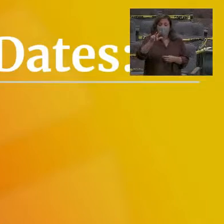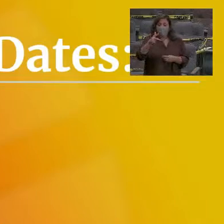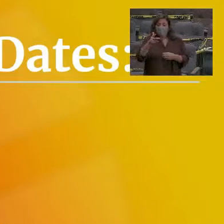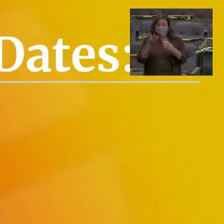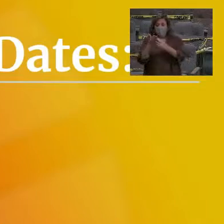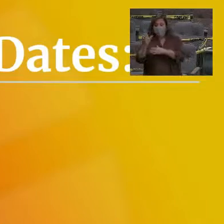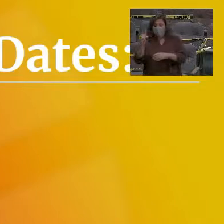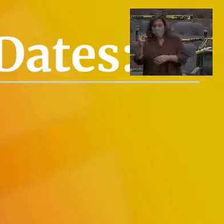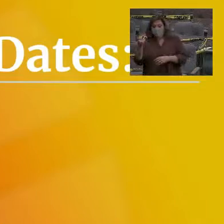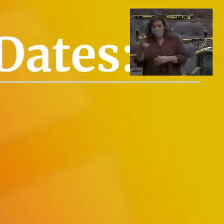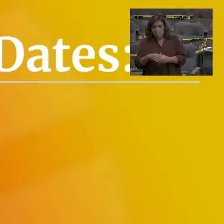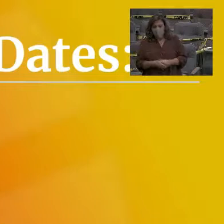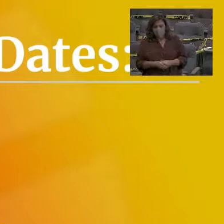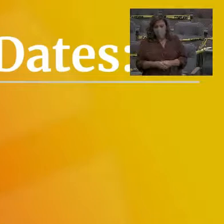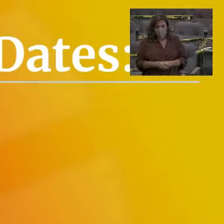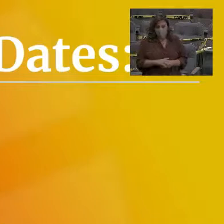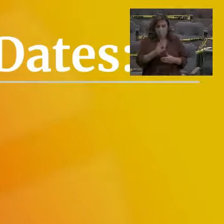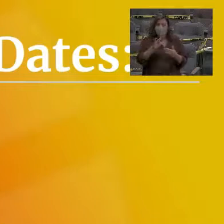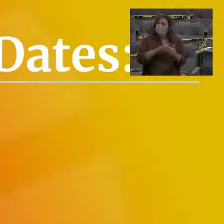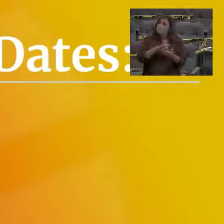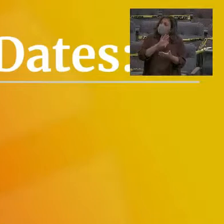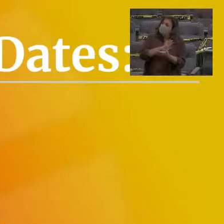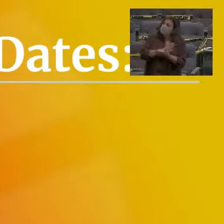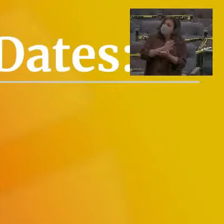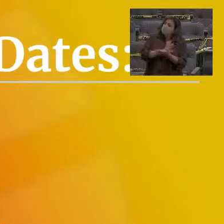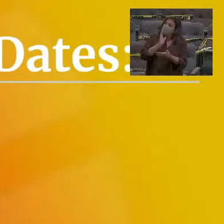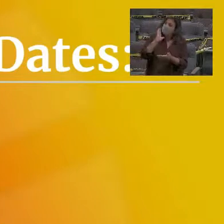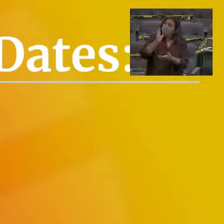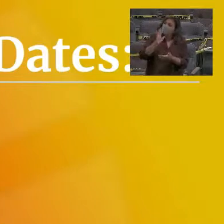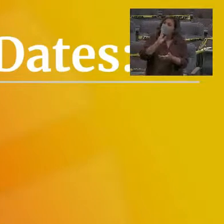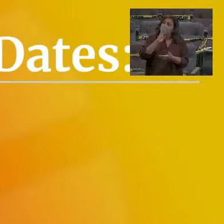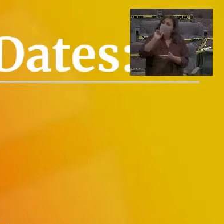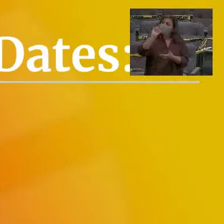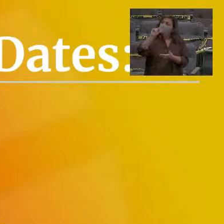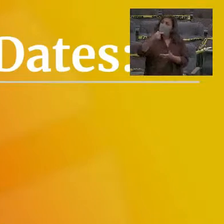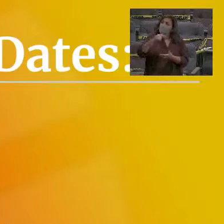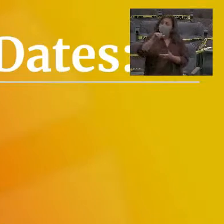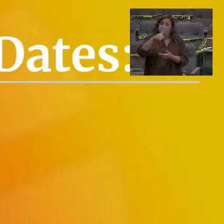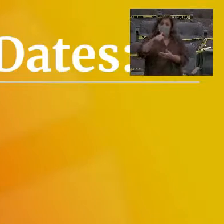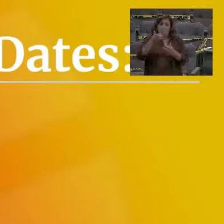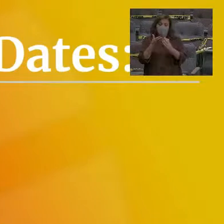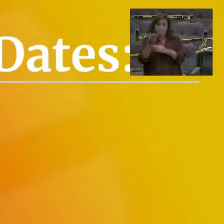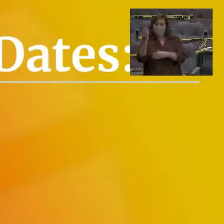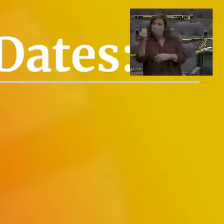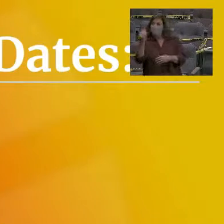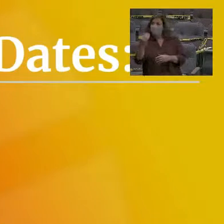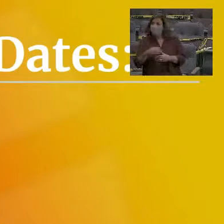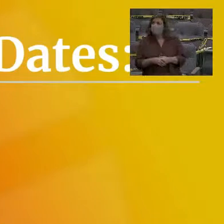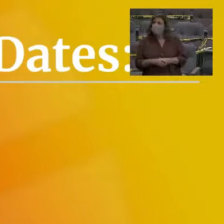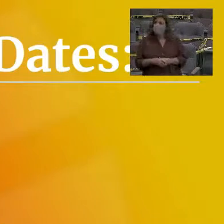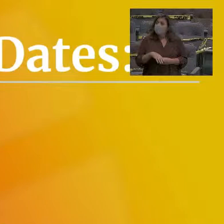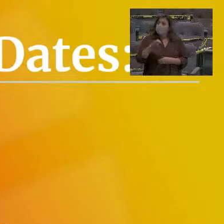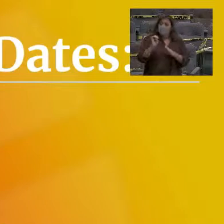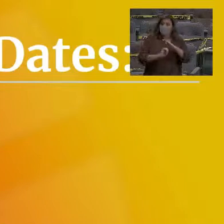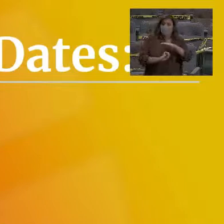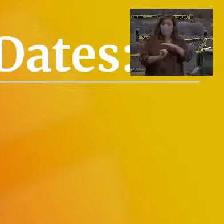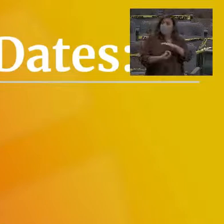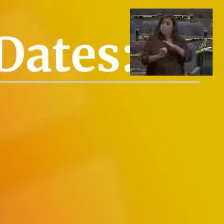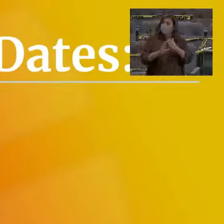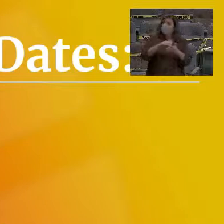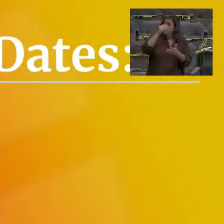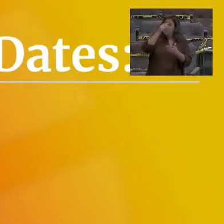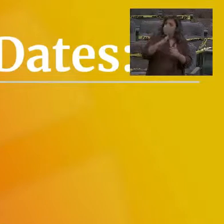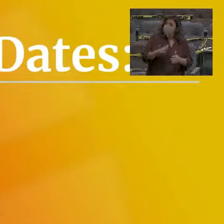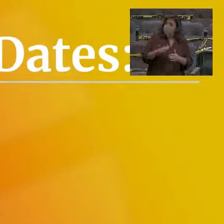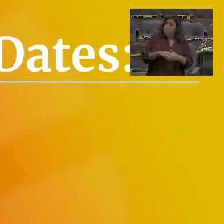Middle school students, grades 6 through 8, their distribution time is August 10th through the 14th. And elementary students,